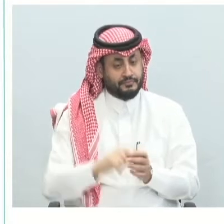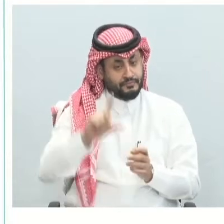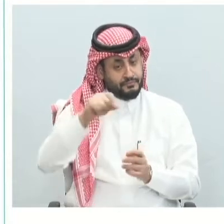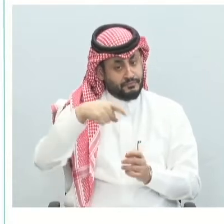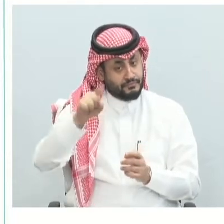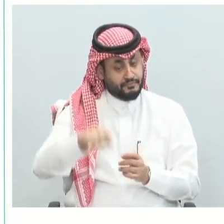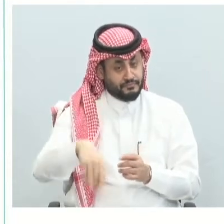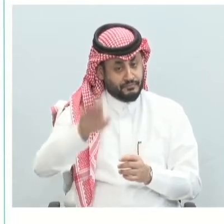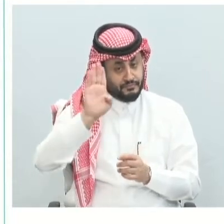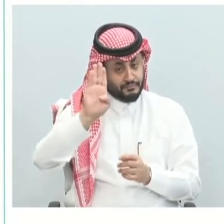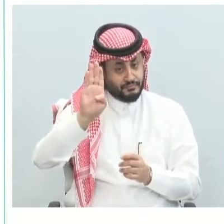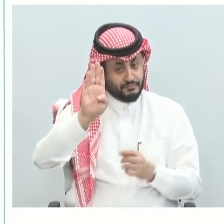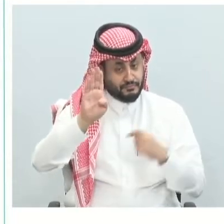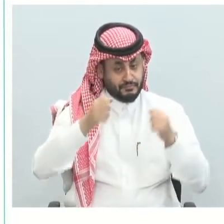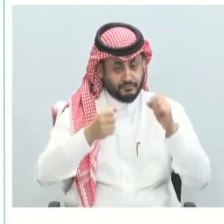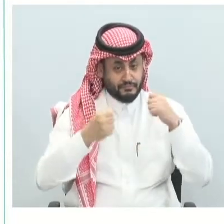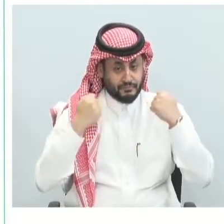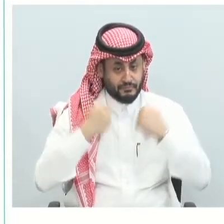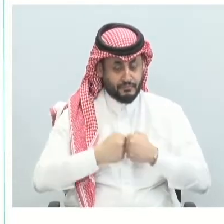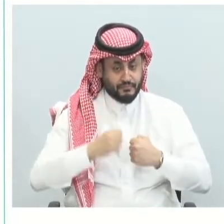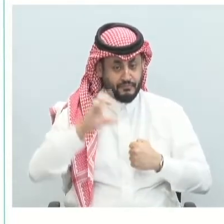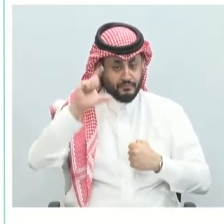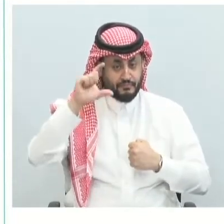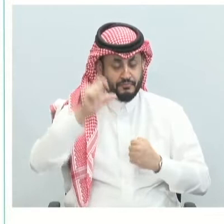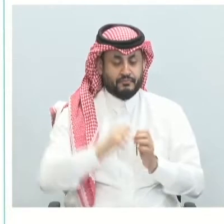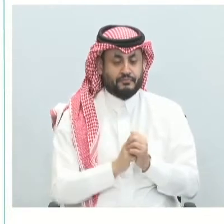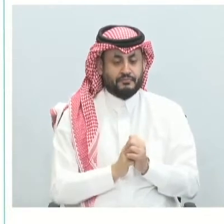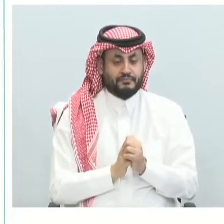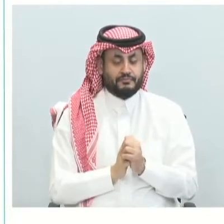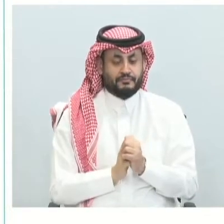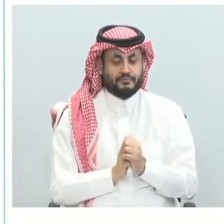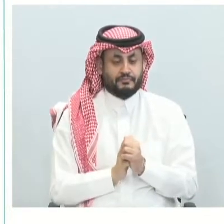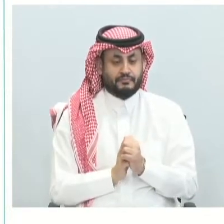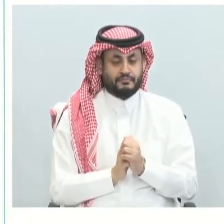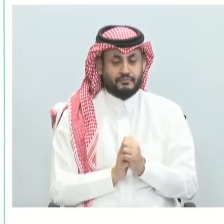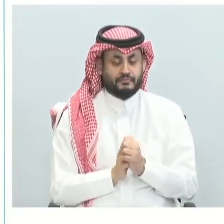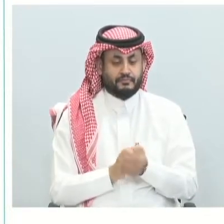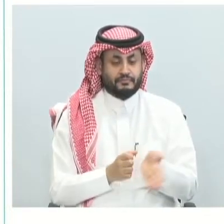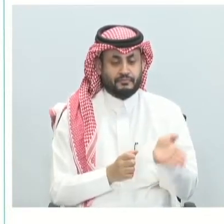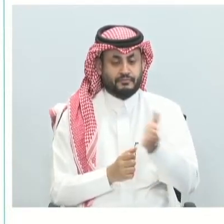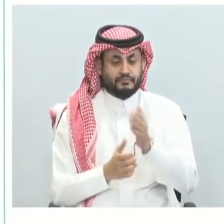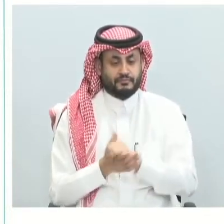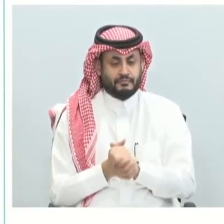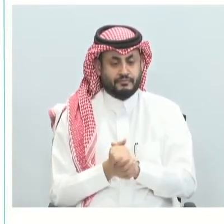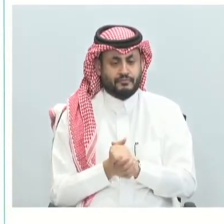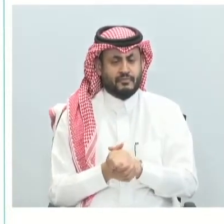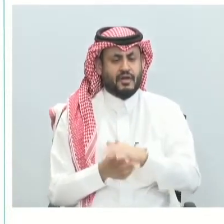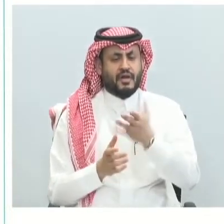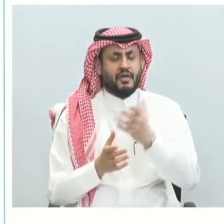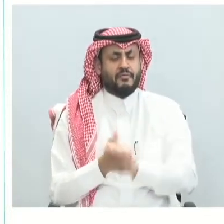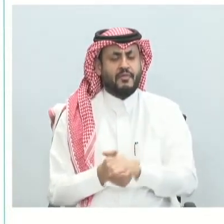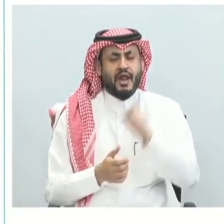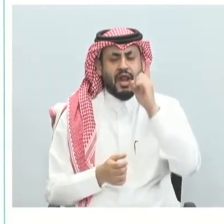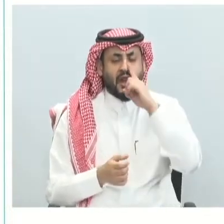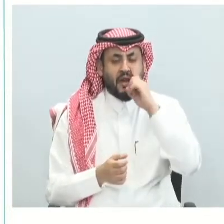Excellent. B. So B is wearing blue. Excellent. That's right. Okay. Now, who is wearing